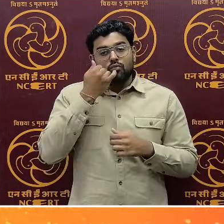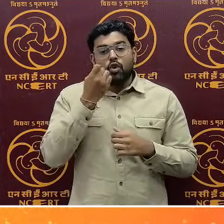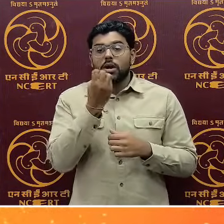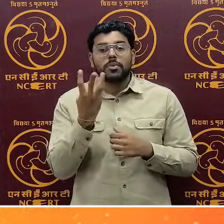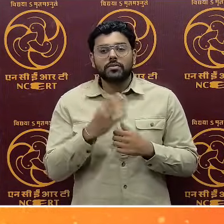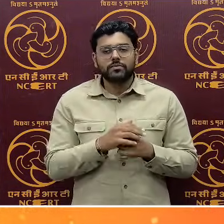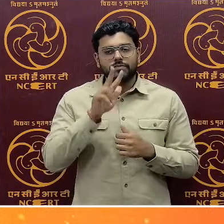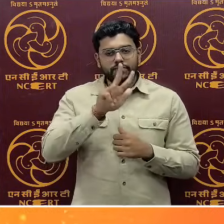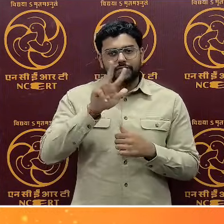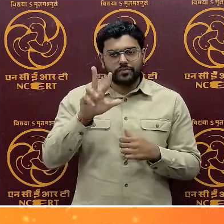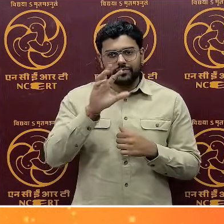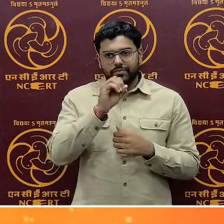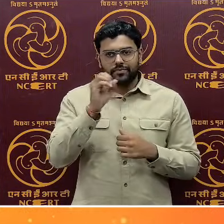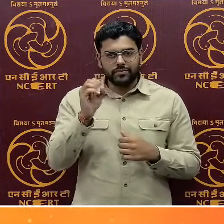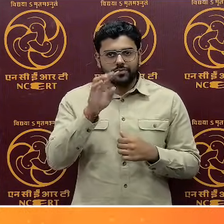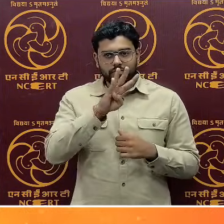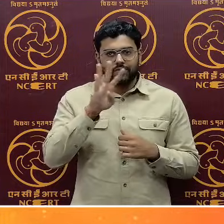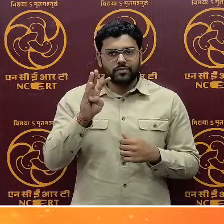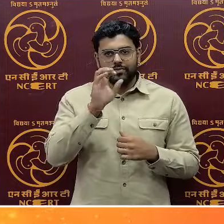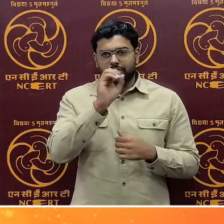is